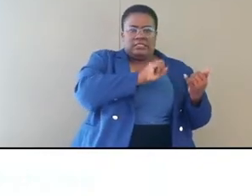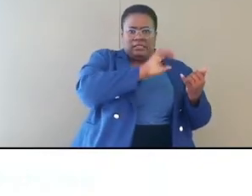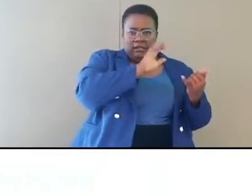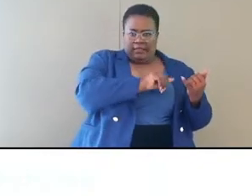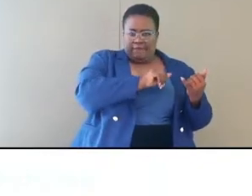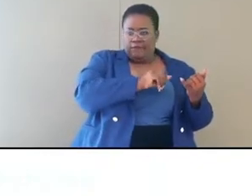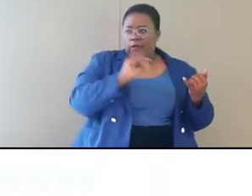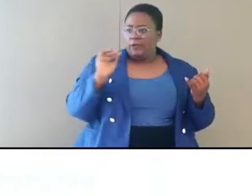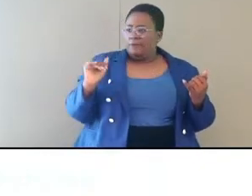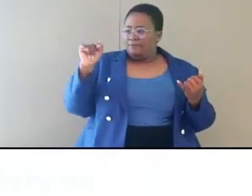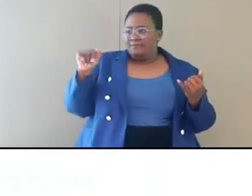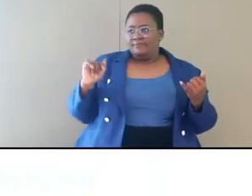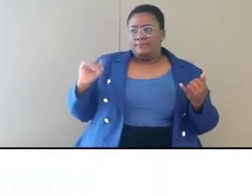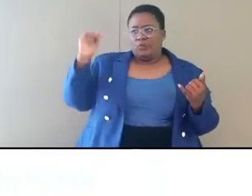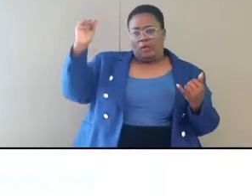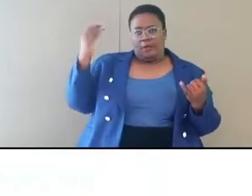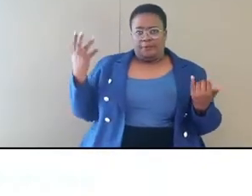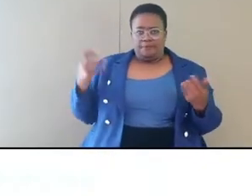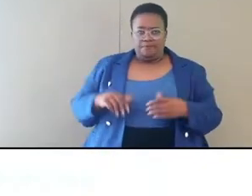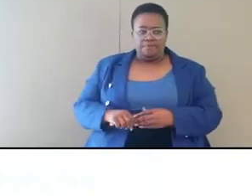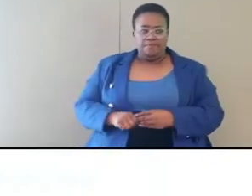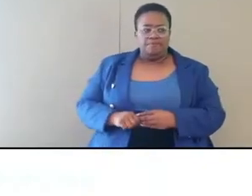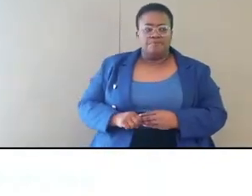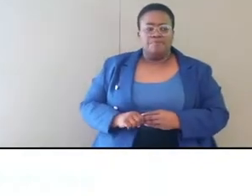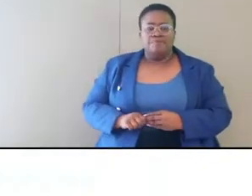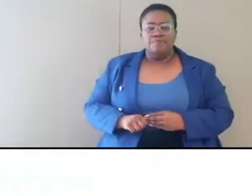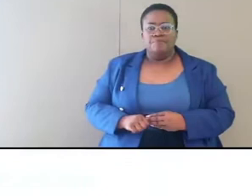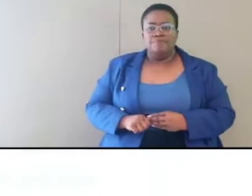food poverty line, we're really talking in minimal terms.